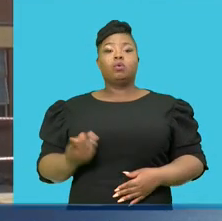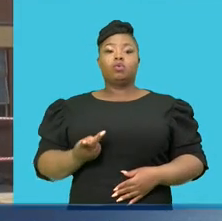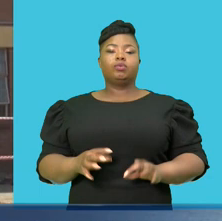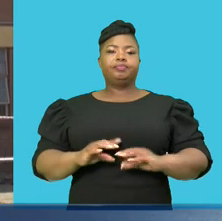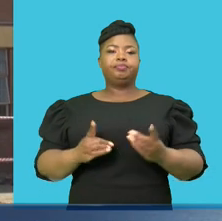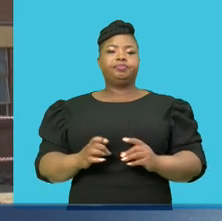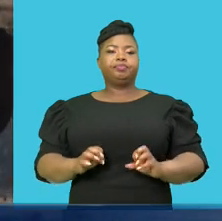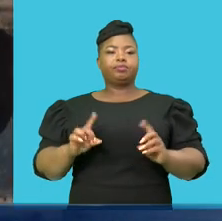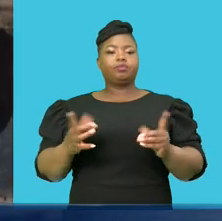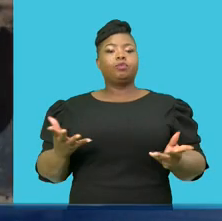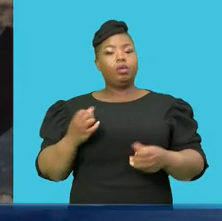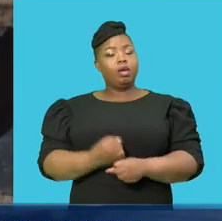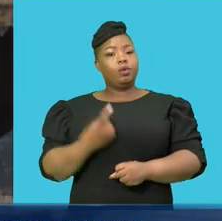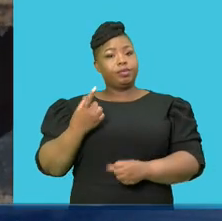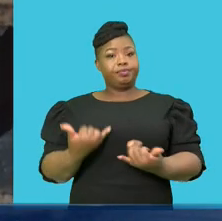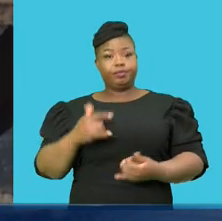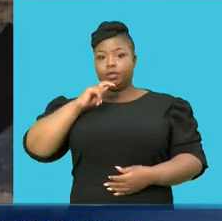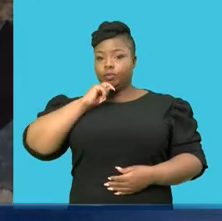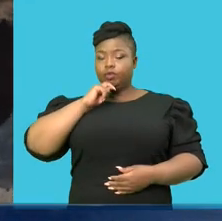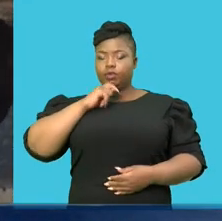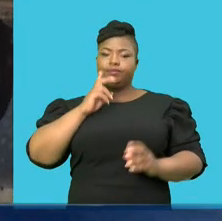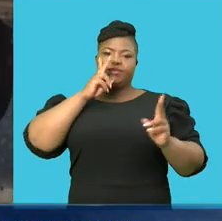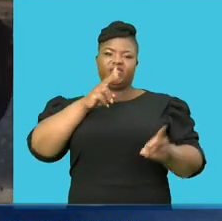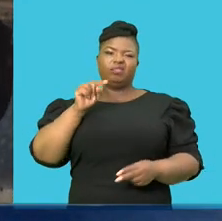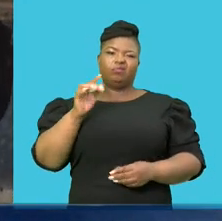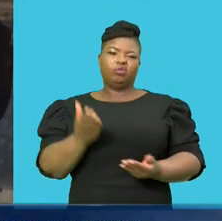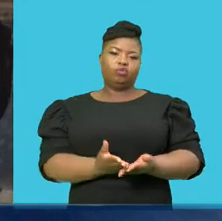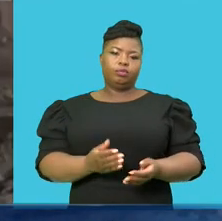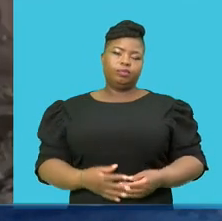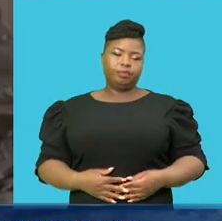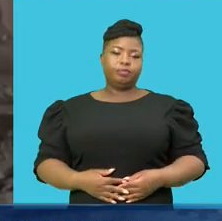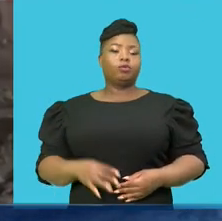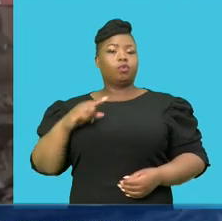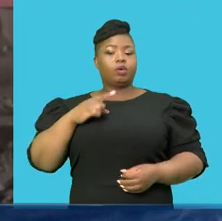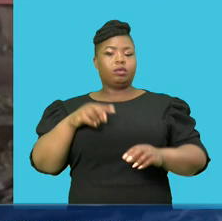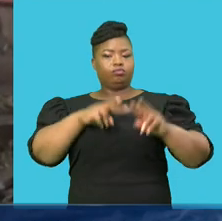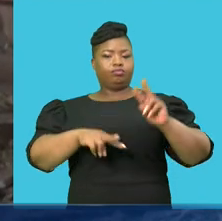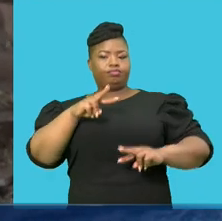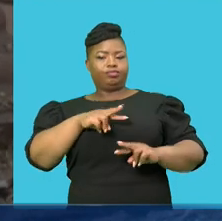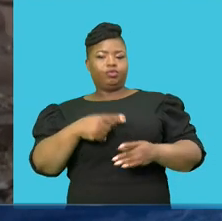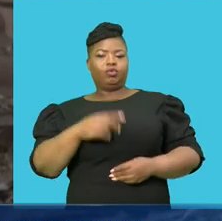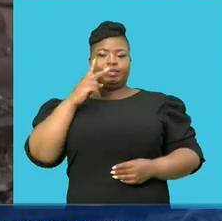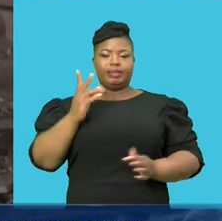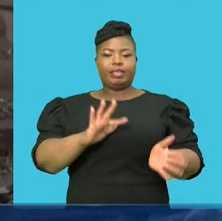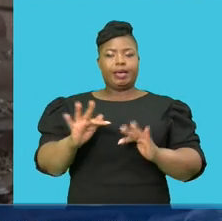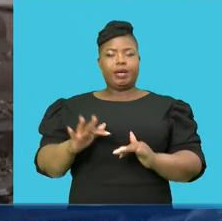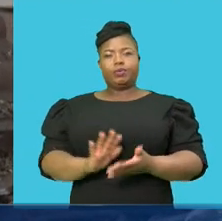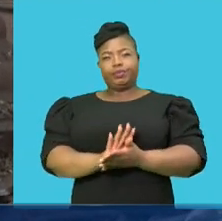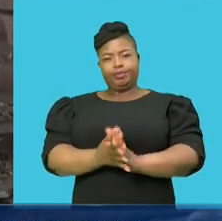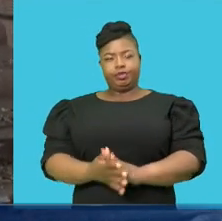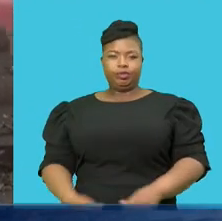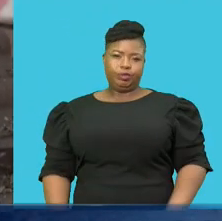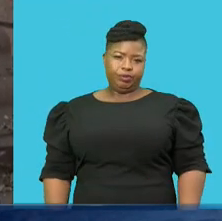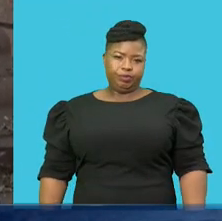Isebelezenfundo e khauti nebuche ni banamshla njalikye nele eskolo. Ukwenza uhtolo noko ponono nonga imo yaso.